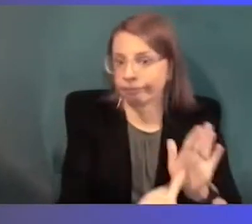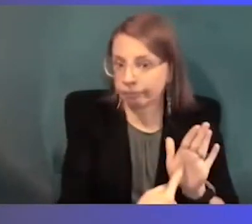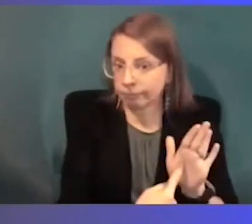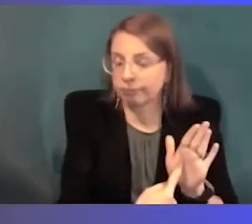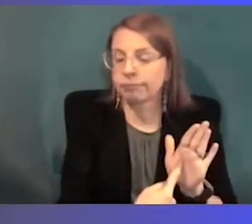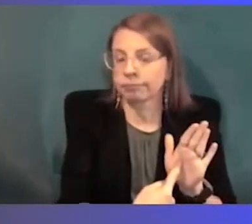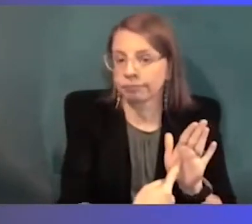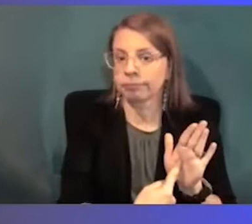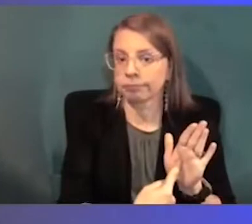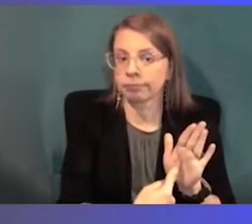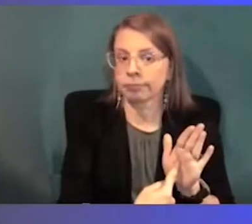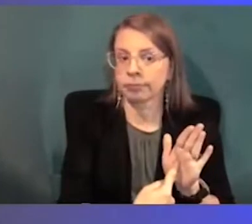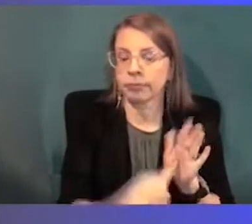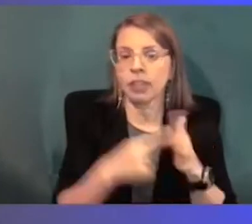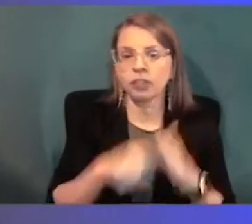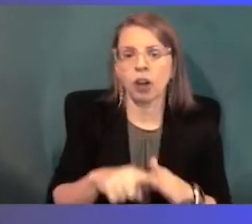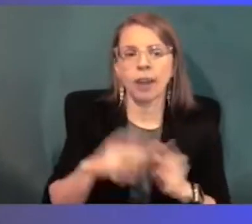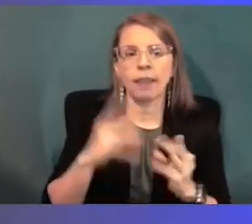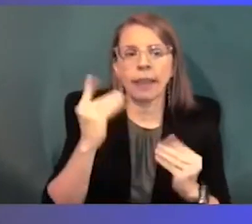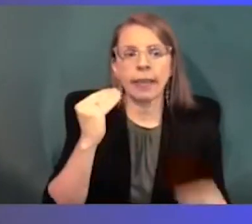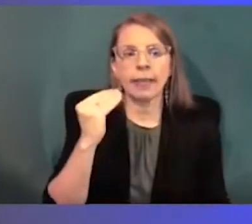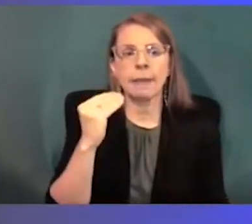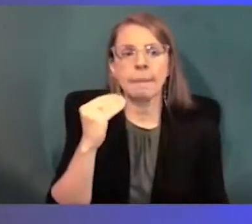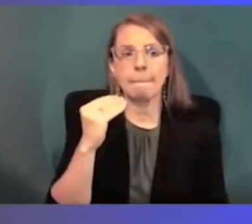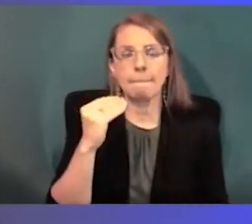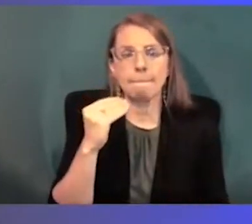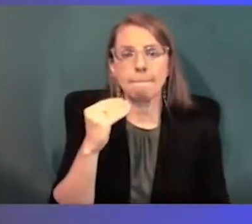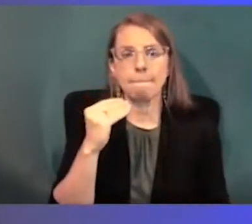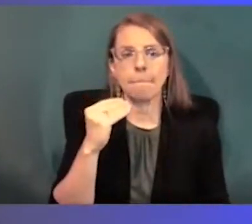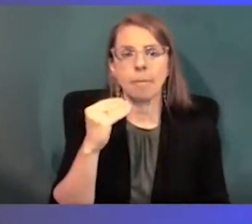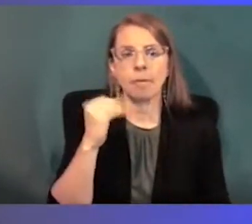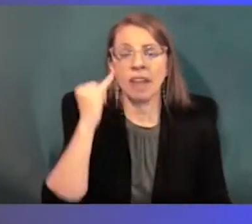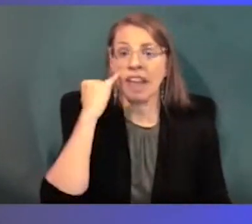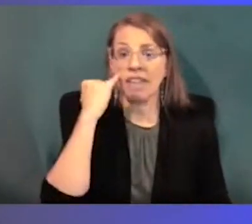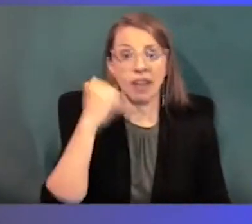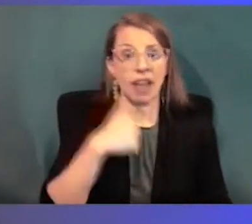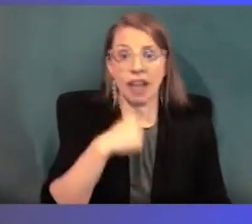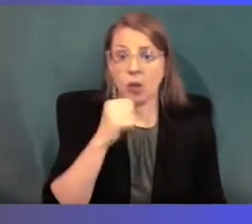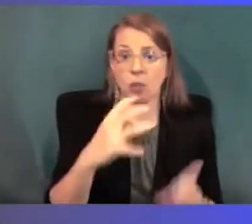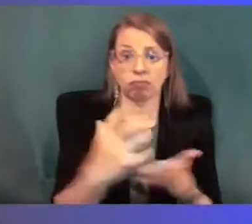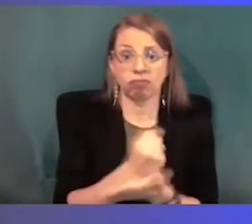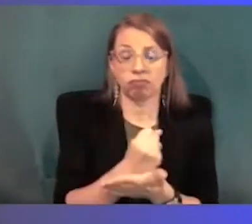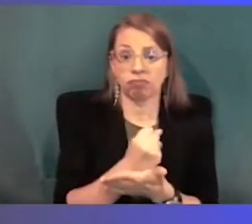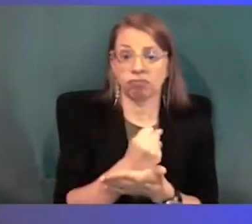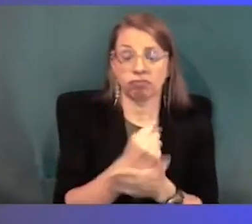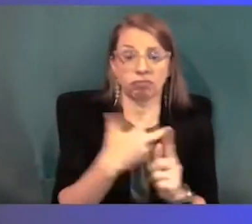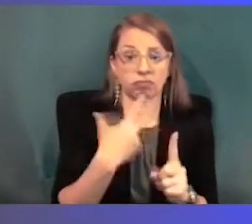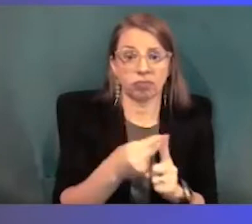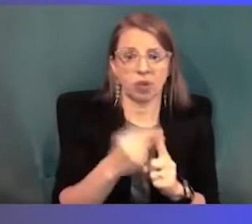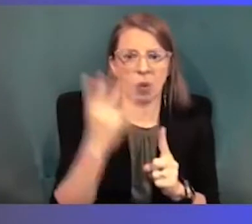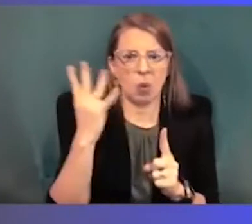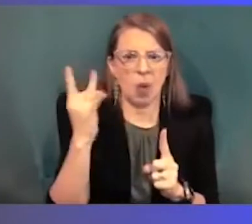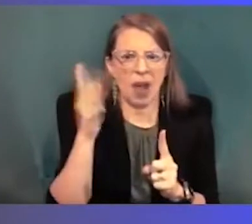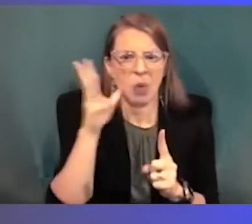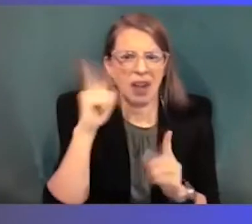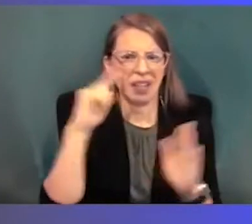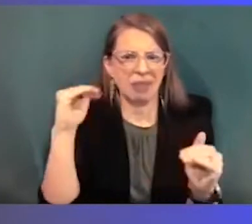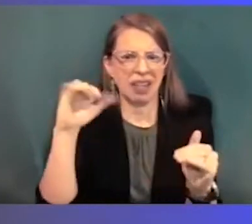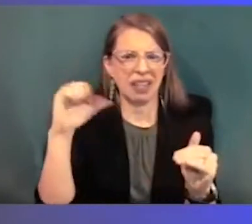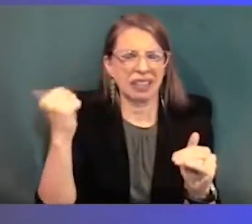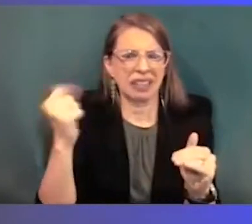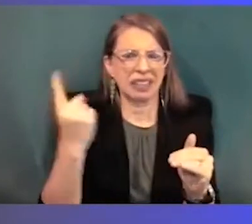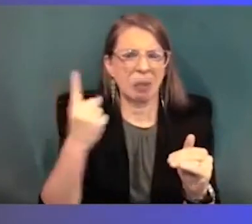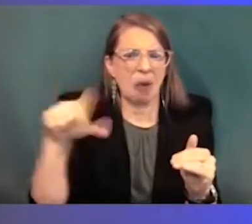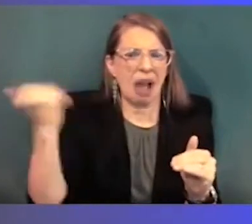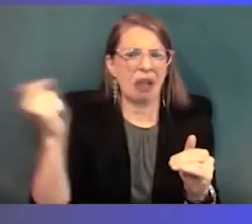started thinking, if I don't do it, why would I expect someone else to do it? And then also the fact